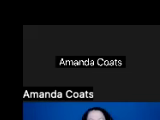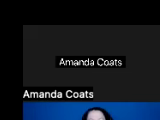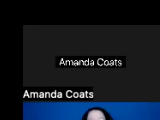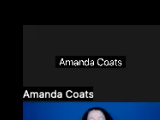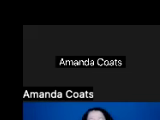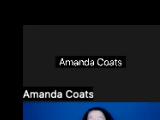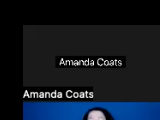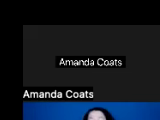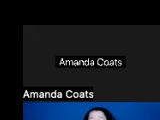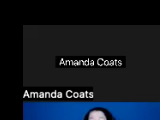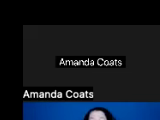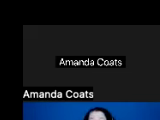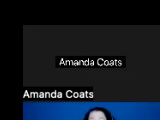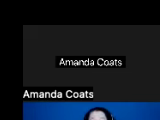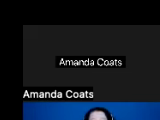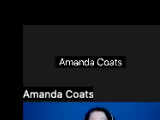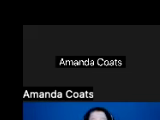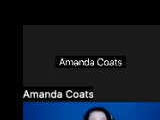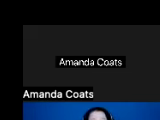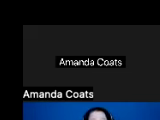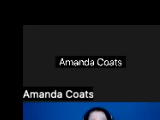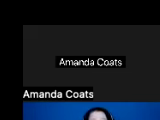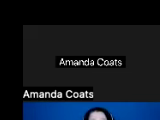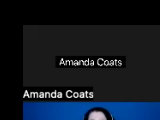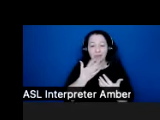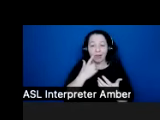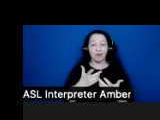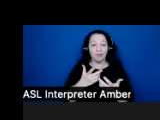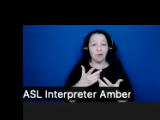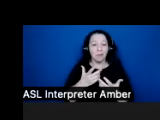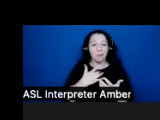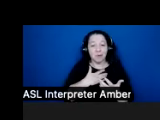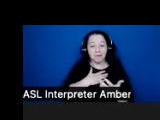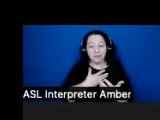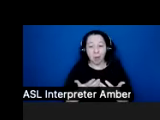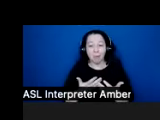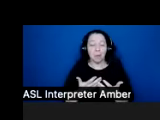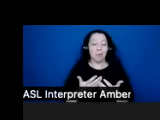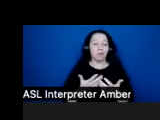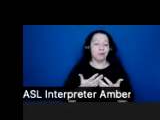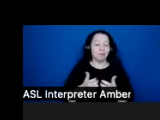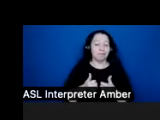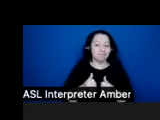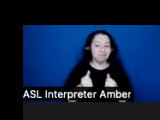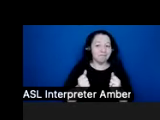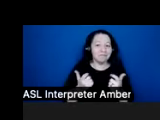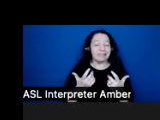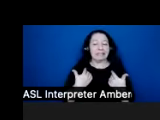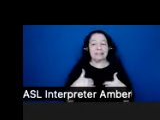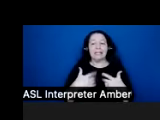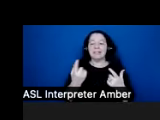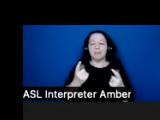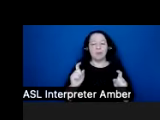Yeah, thank you guys for sharing, being vulnerable. Something that we have to do,